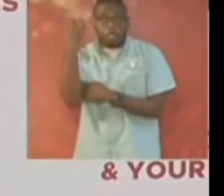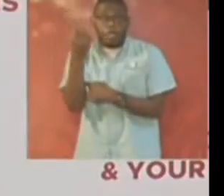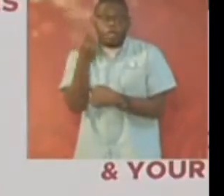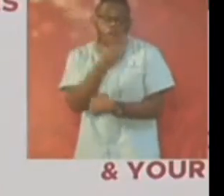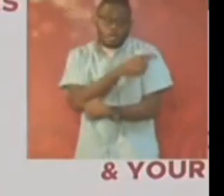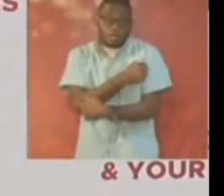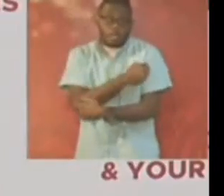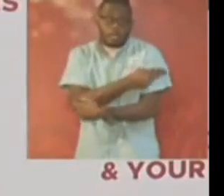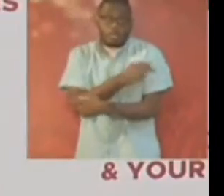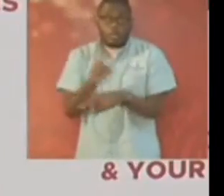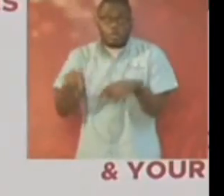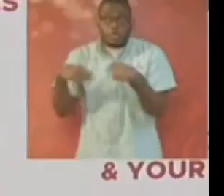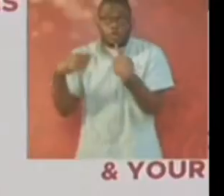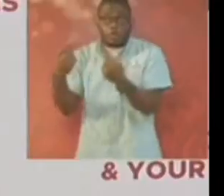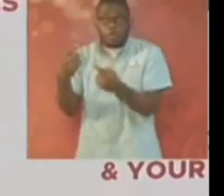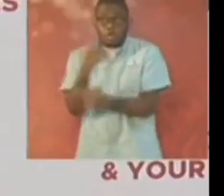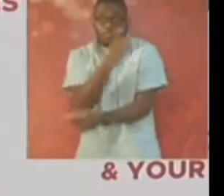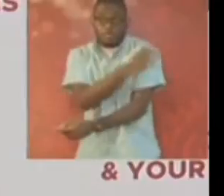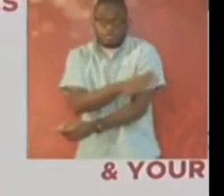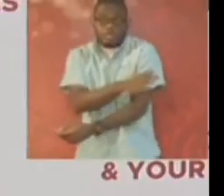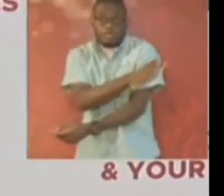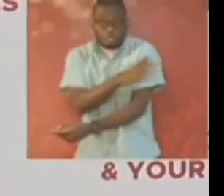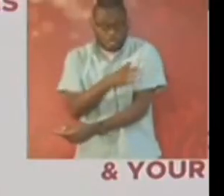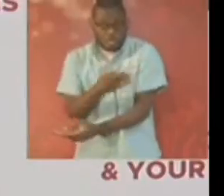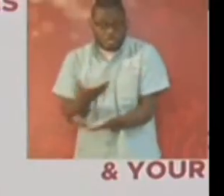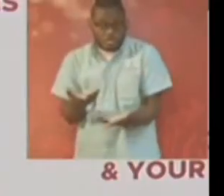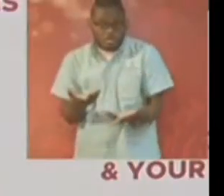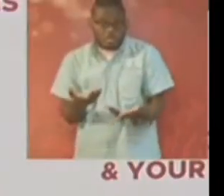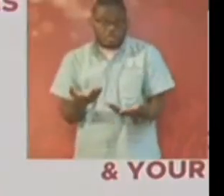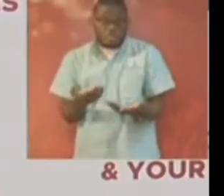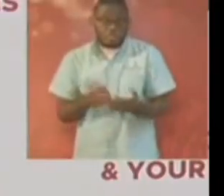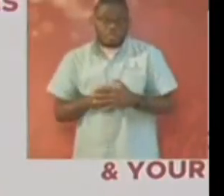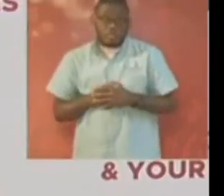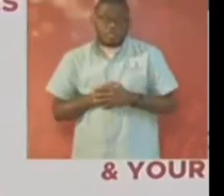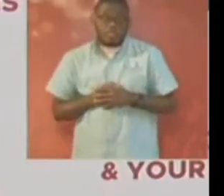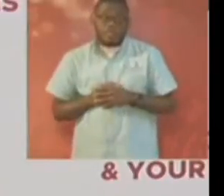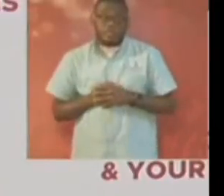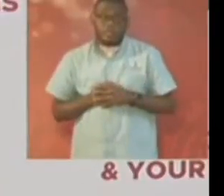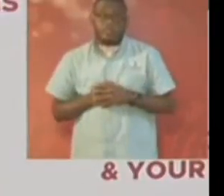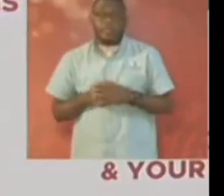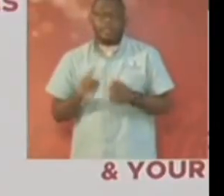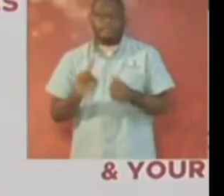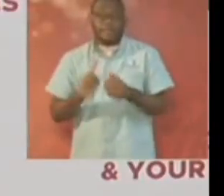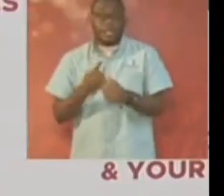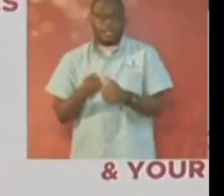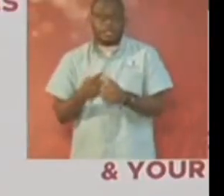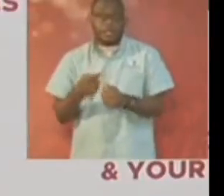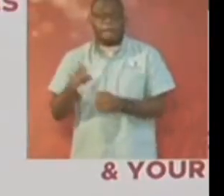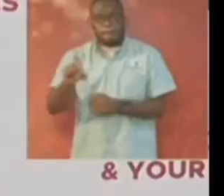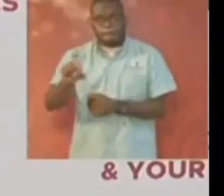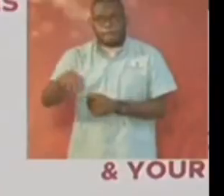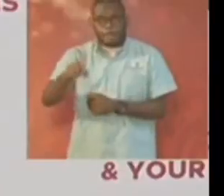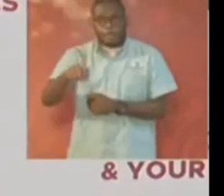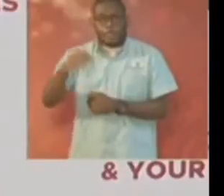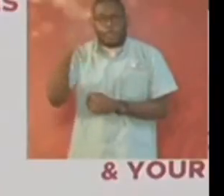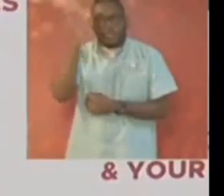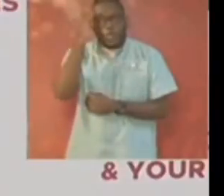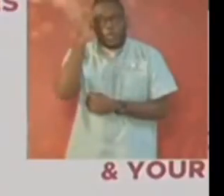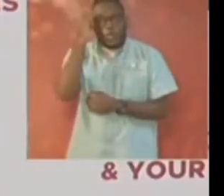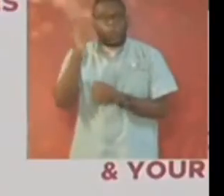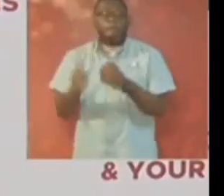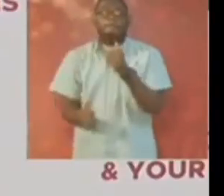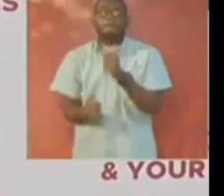attending clinics in our traditional hospital. Firstly, we have to note that anyone or most persons